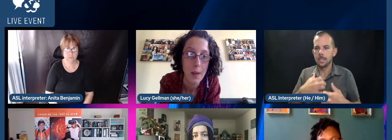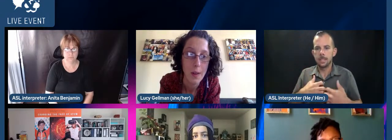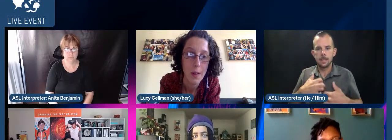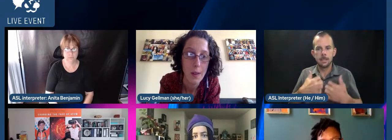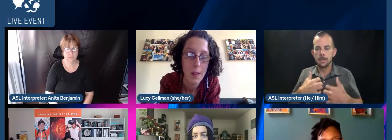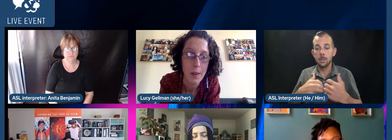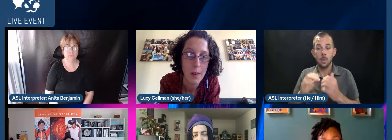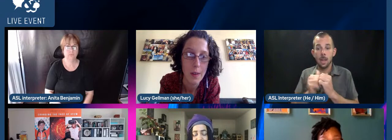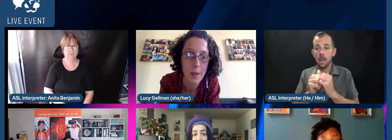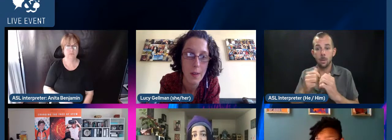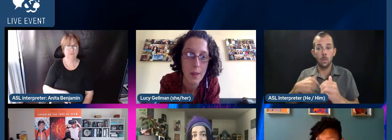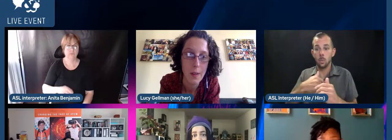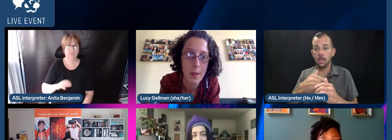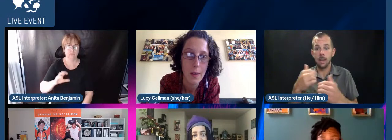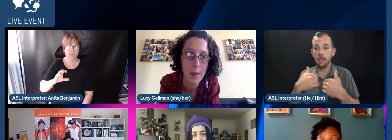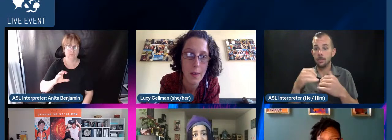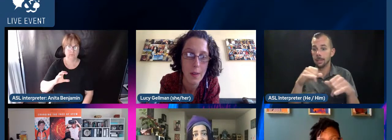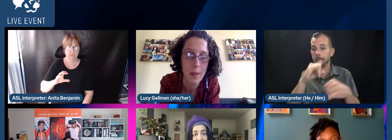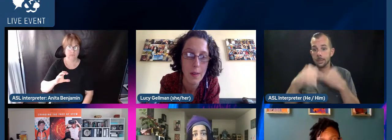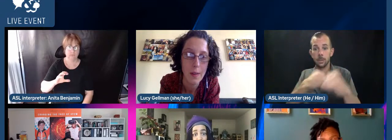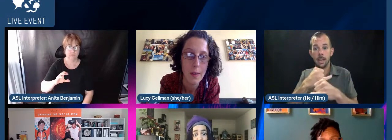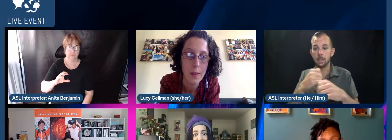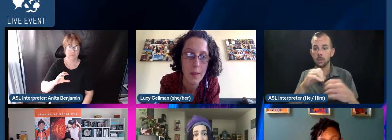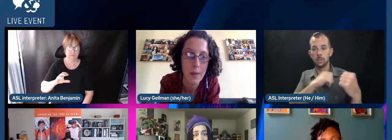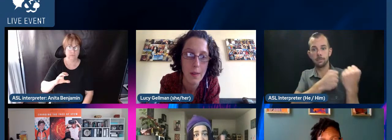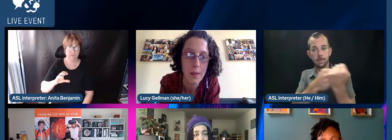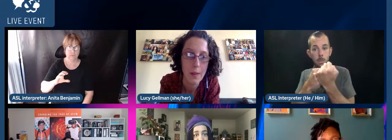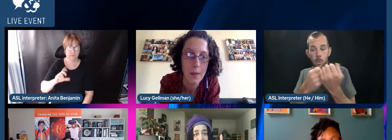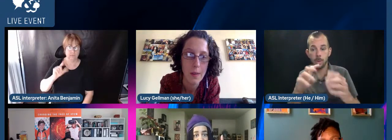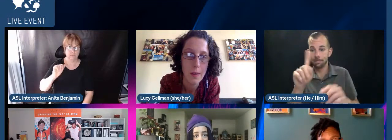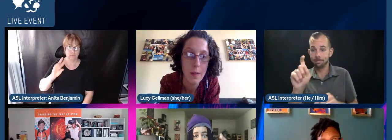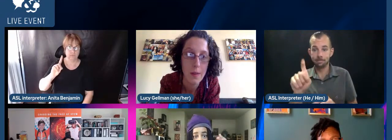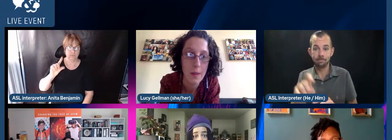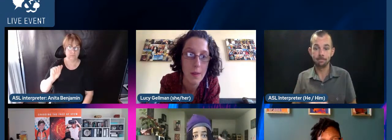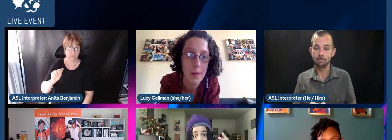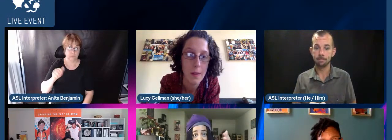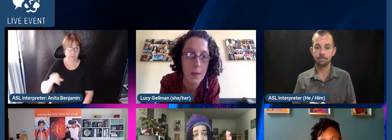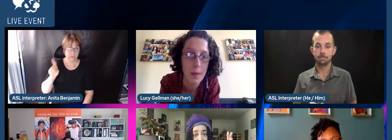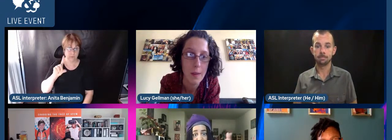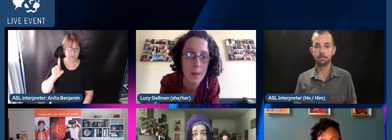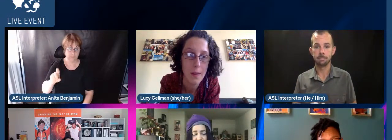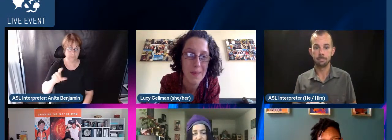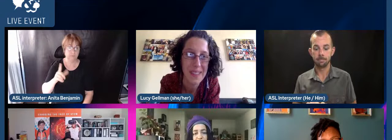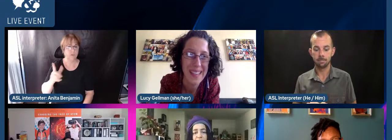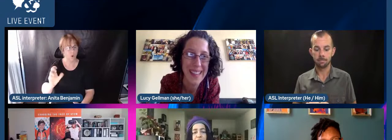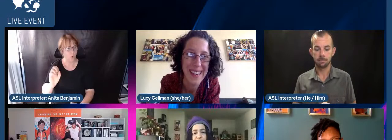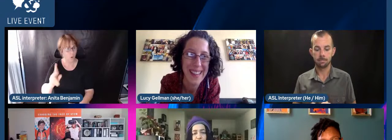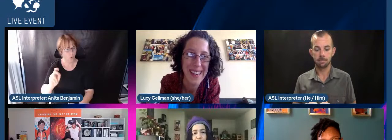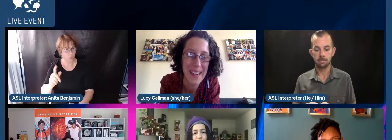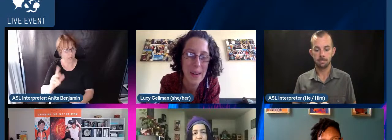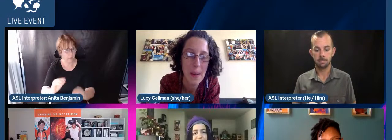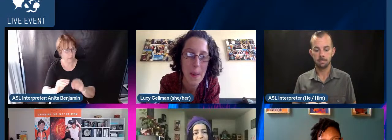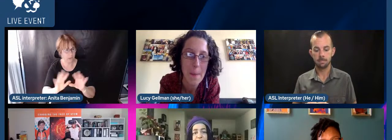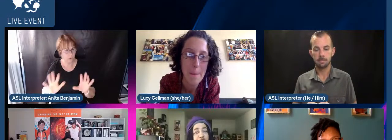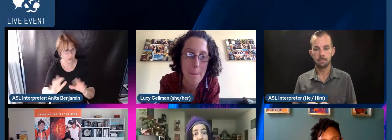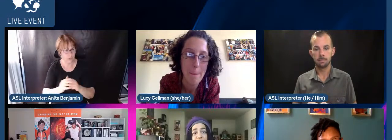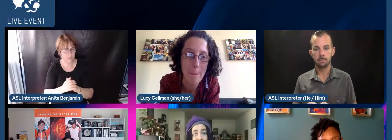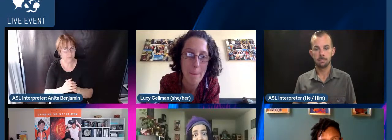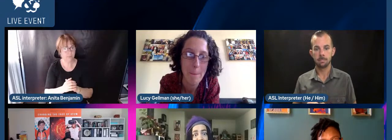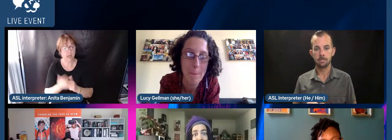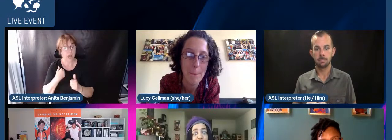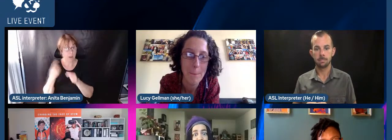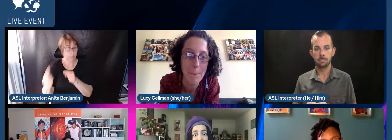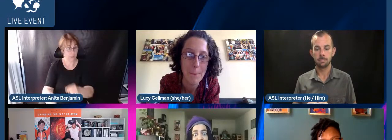May I ask a question though? Because I'm wondering now, and this I'm hoping actually leads into what you're trying to get us to, Lucy. So, because